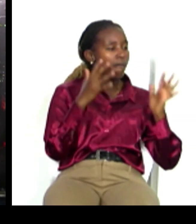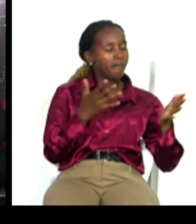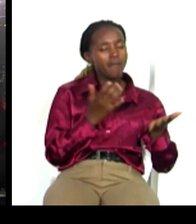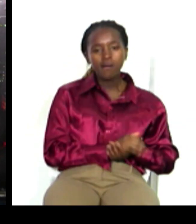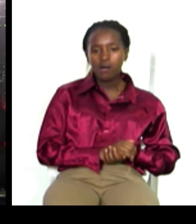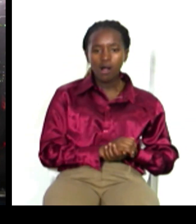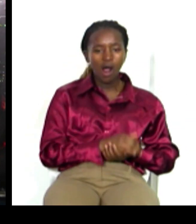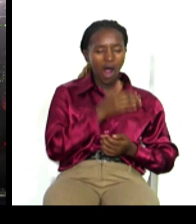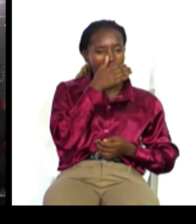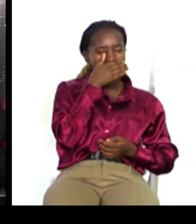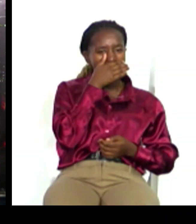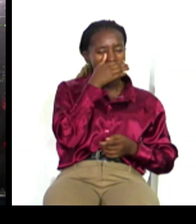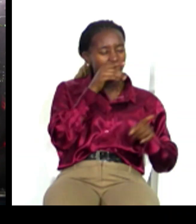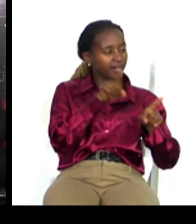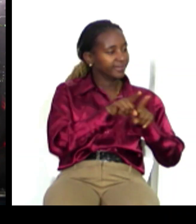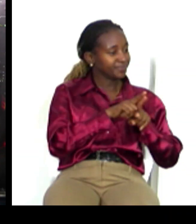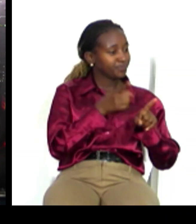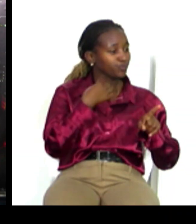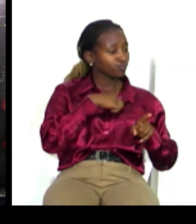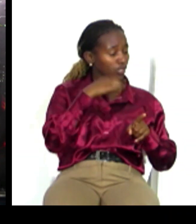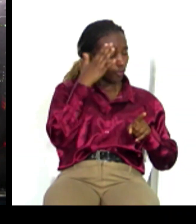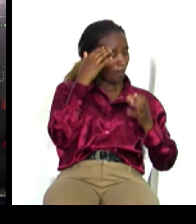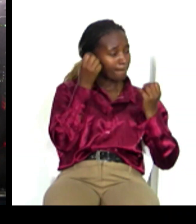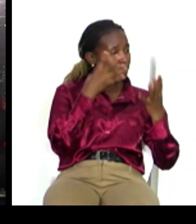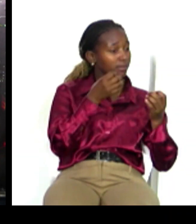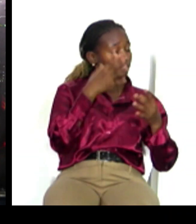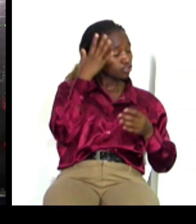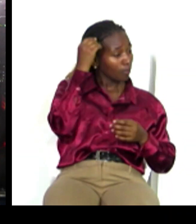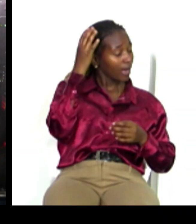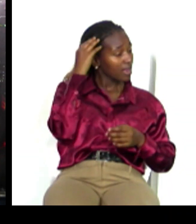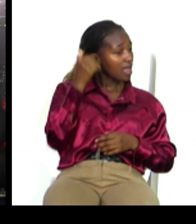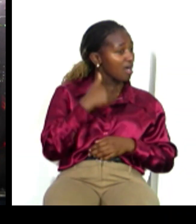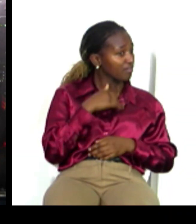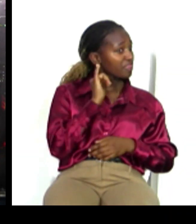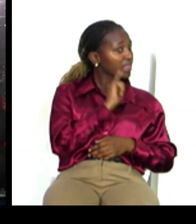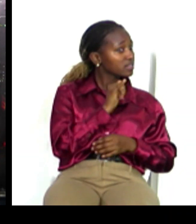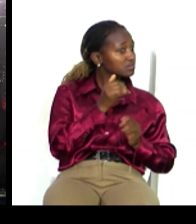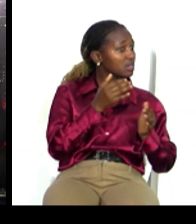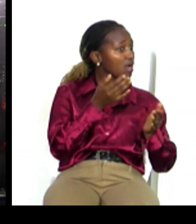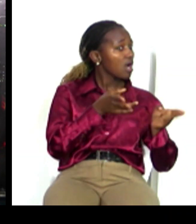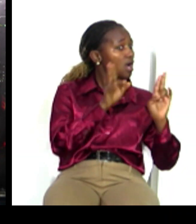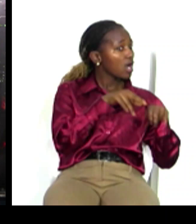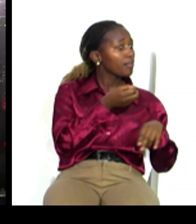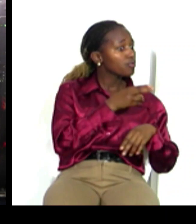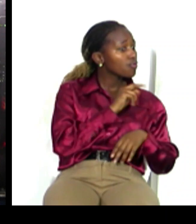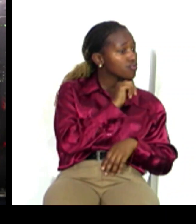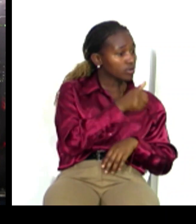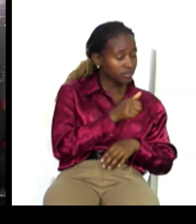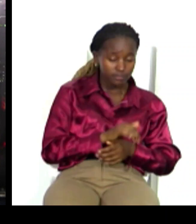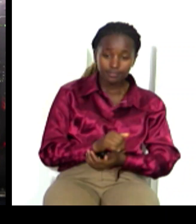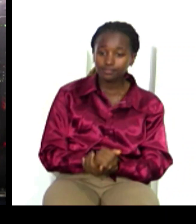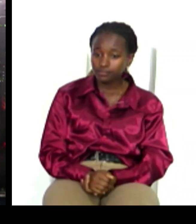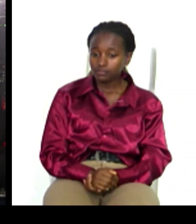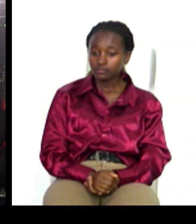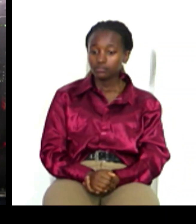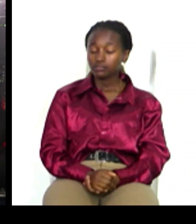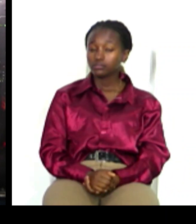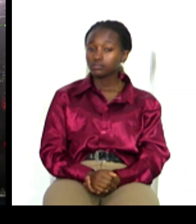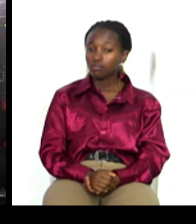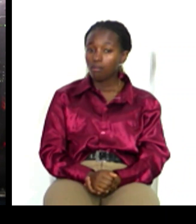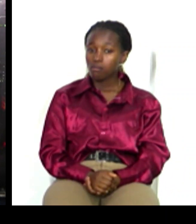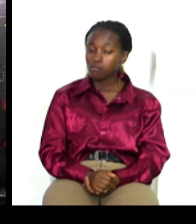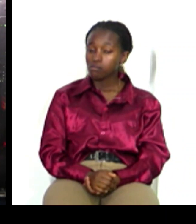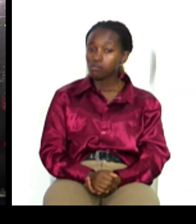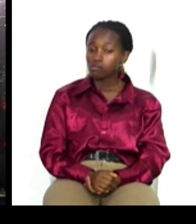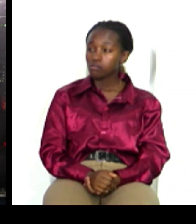of numbers and Somalis. Yeah. Is this finally going to be the magic for Ruto? There is something that even the president did